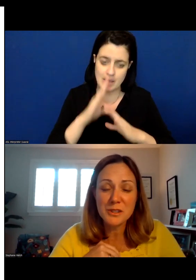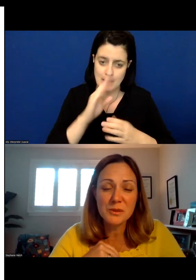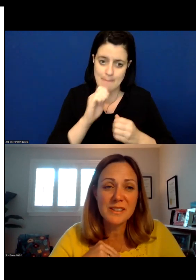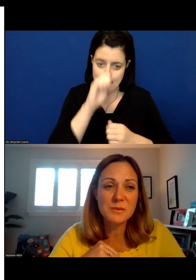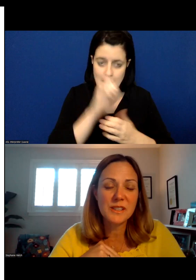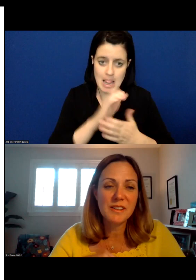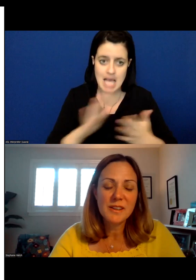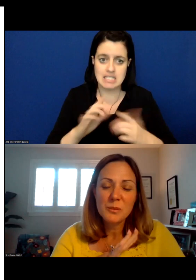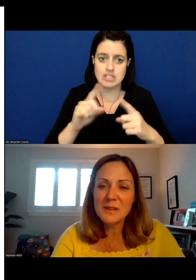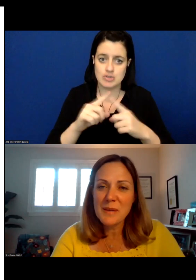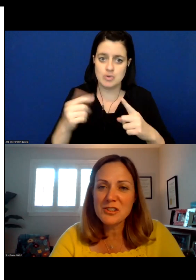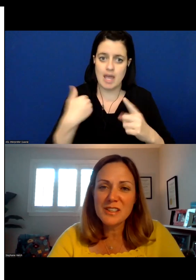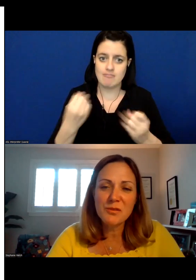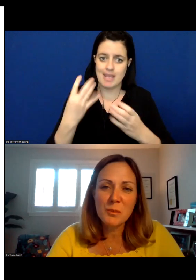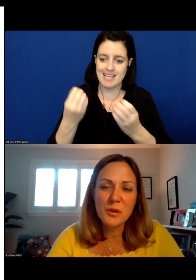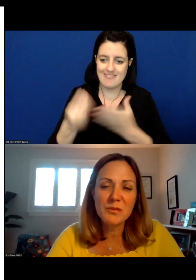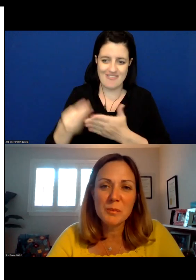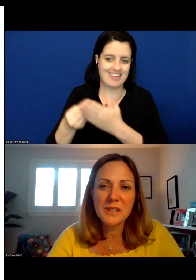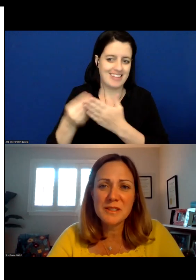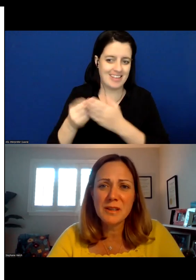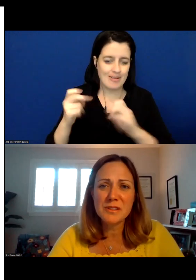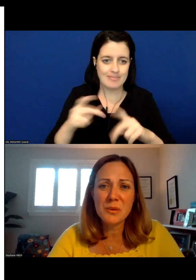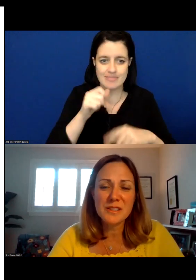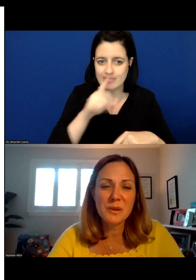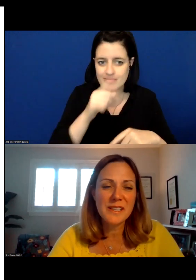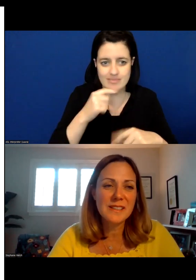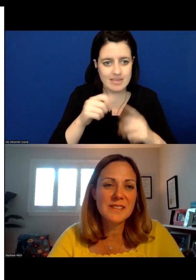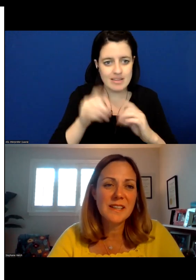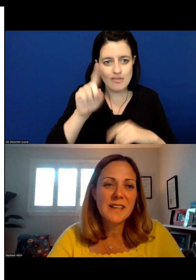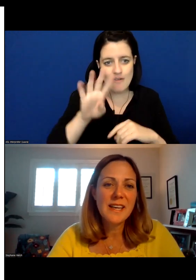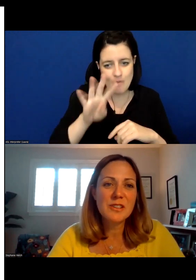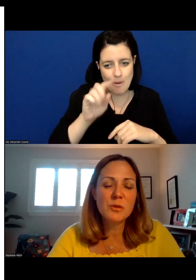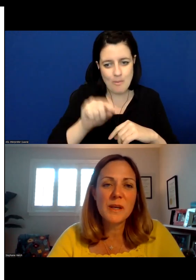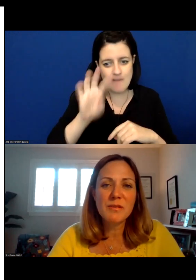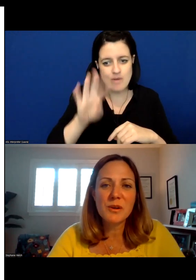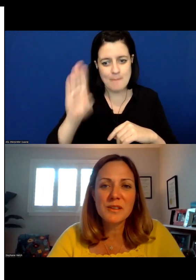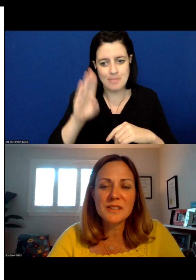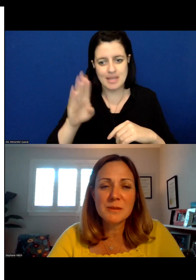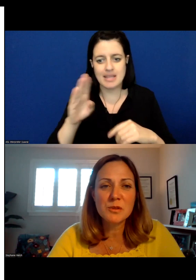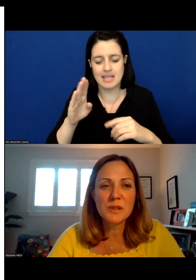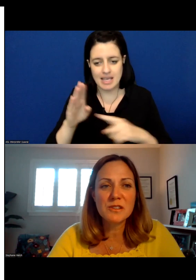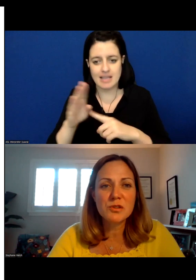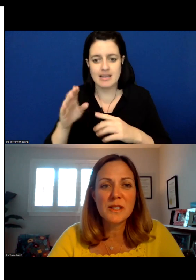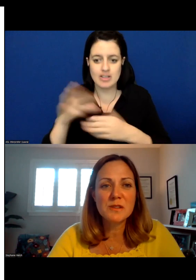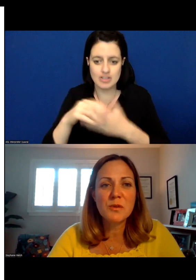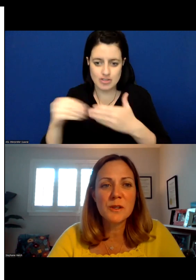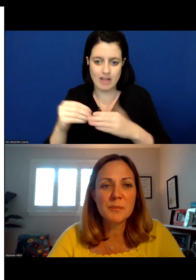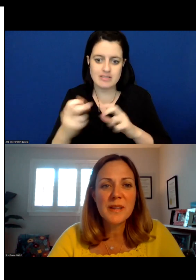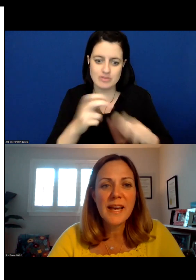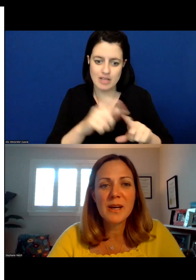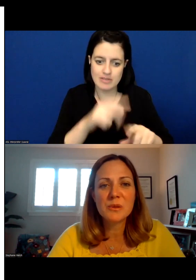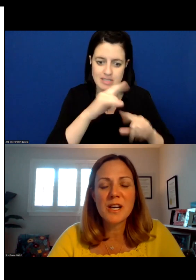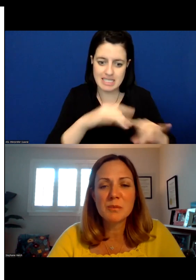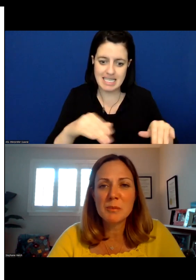funding opportunities. We didn't mention the $4.4 billion going into our kids and youth behavioral health system to really